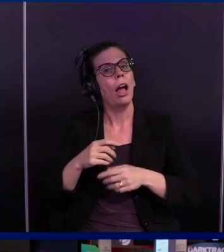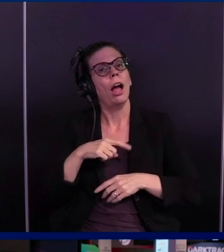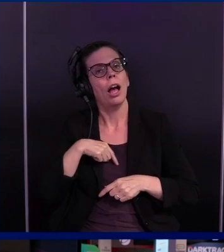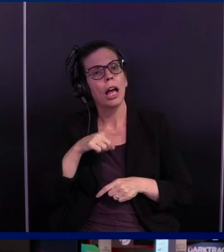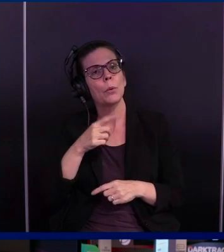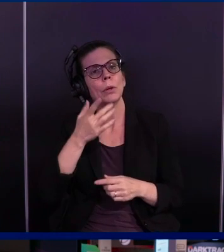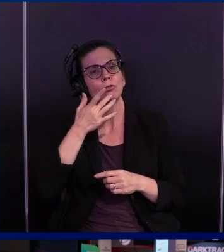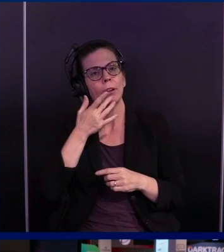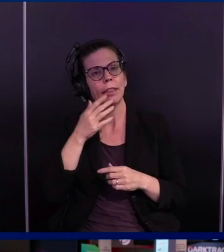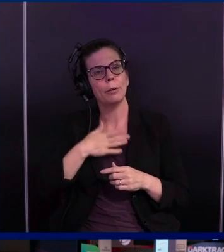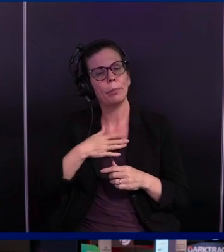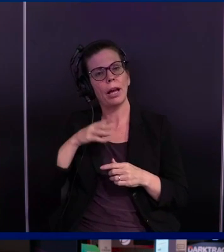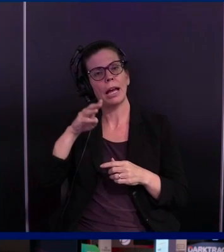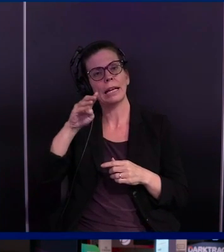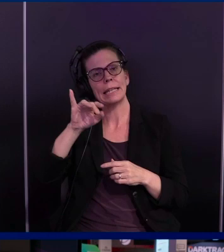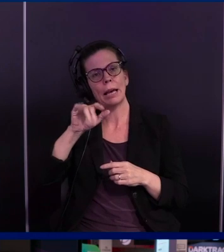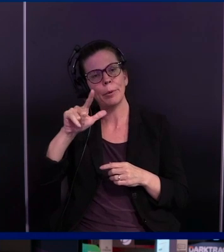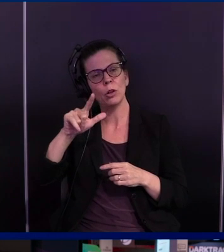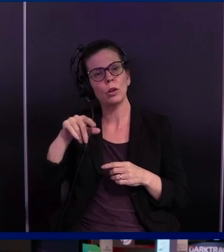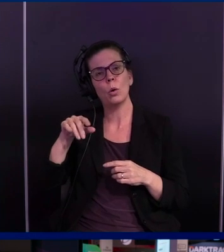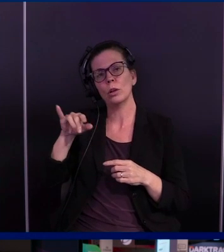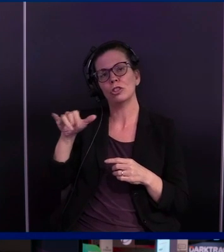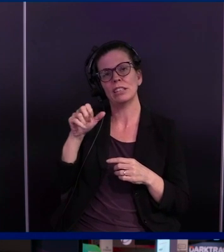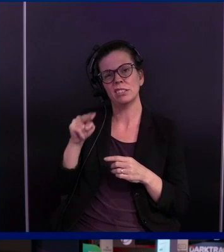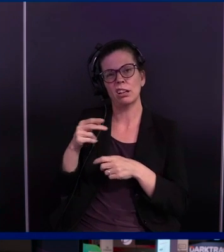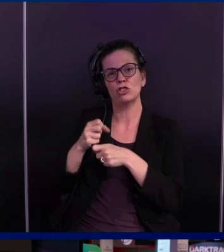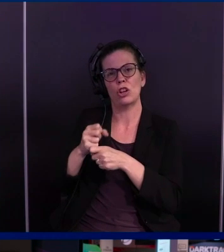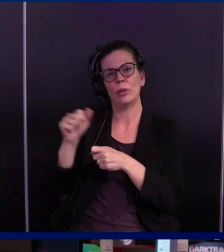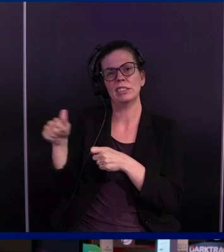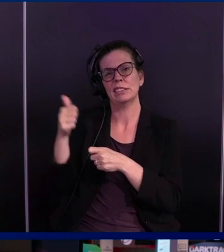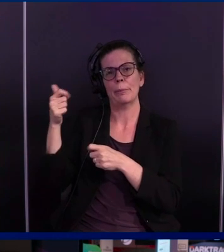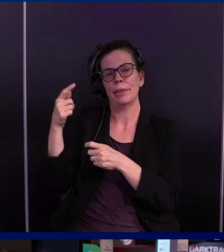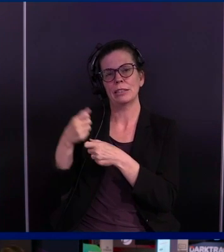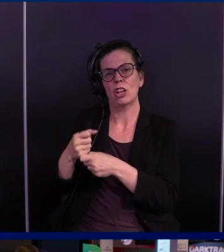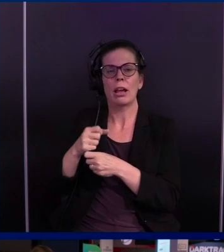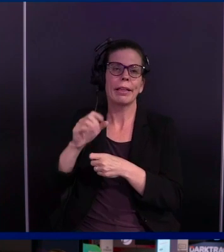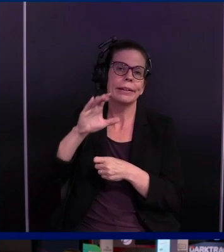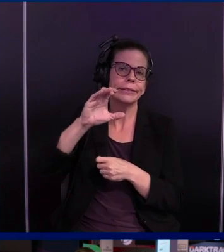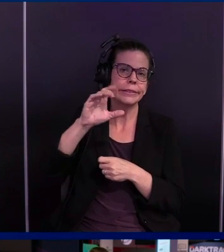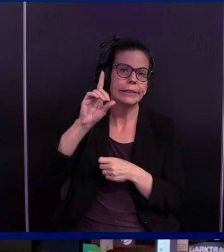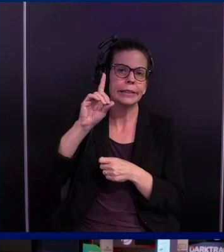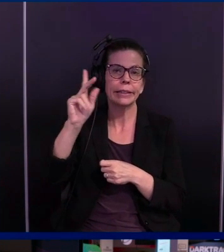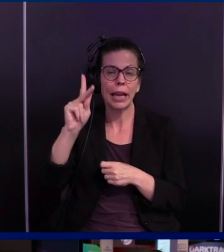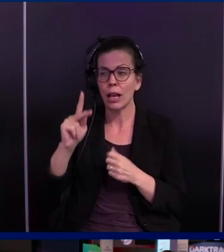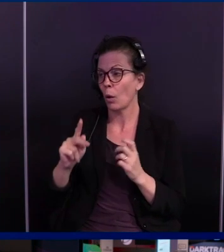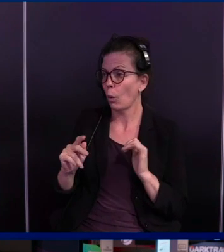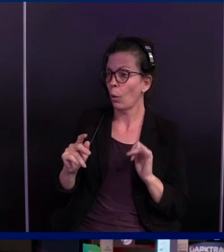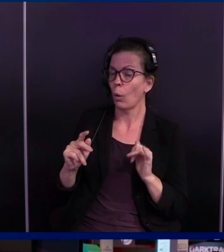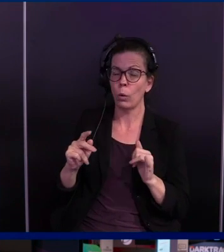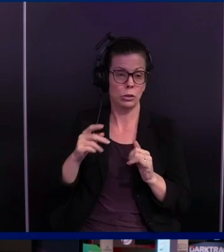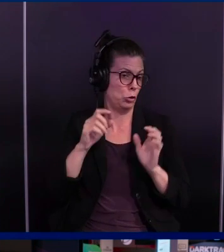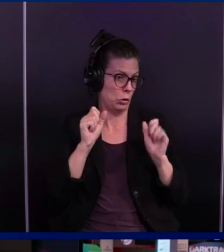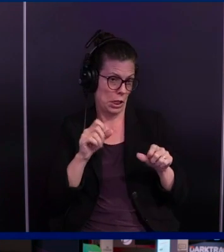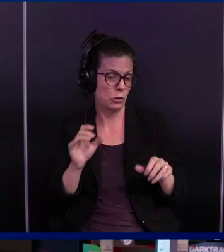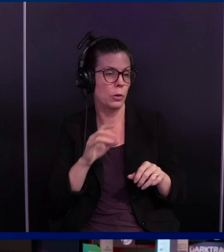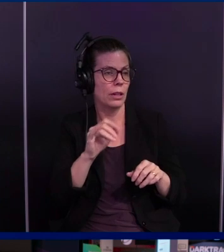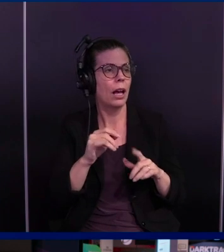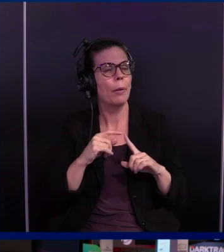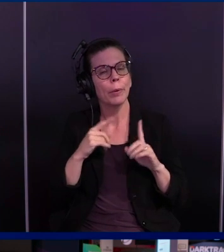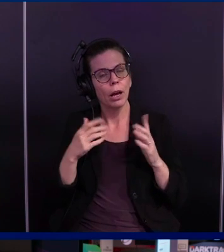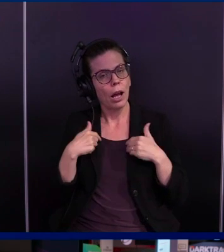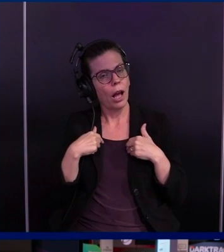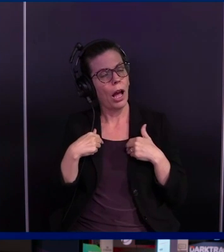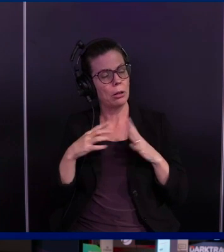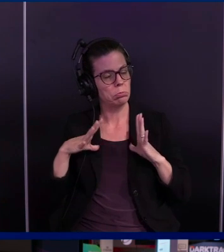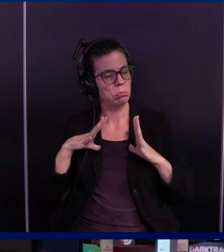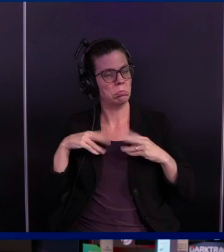rather my YAML or JSON be generated by something Ooh. like okay. the CDK or Yeah. whatever. You can do that. But I'm cool